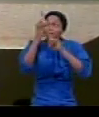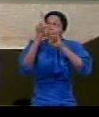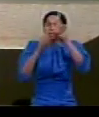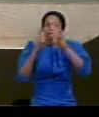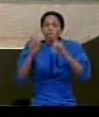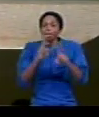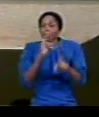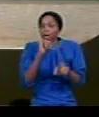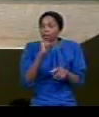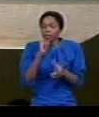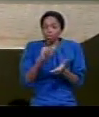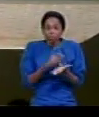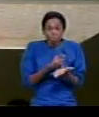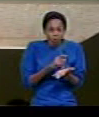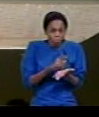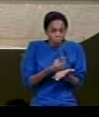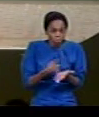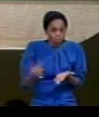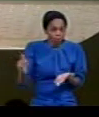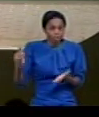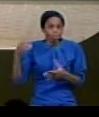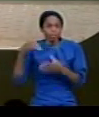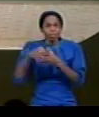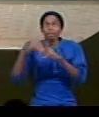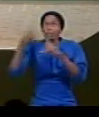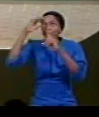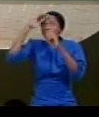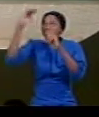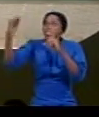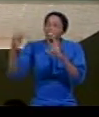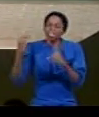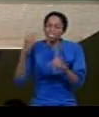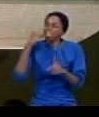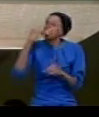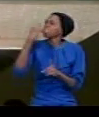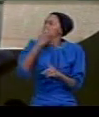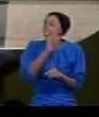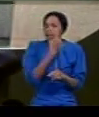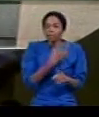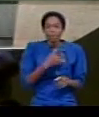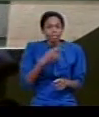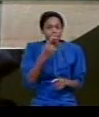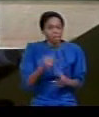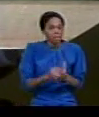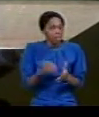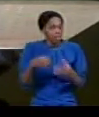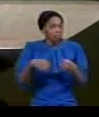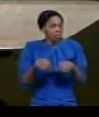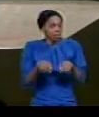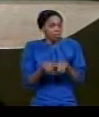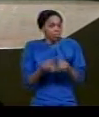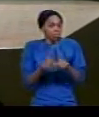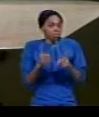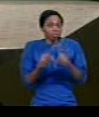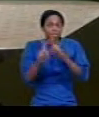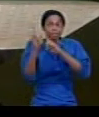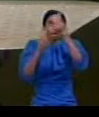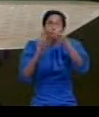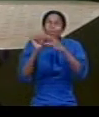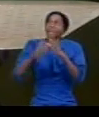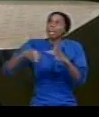not pure in his sight. It says, even the stars that are